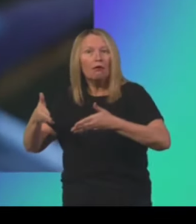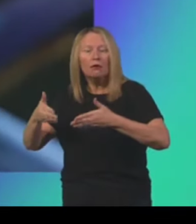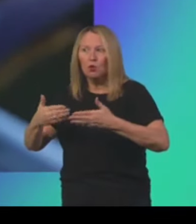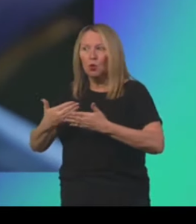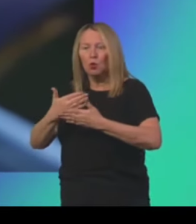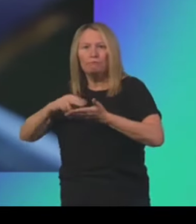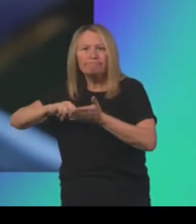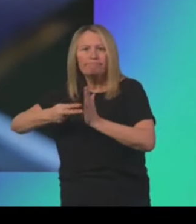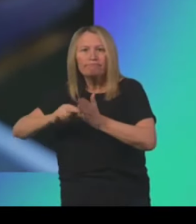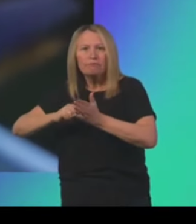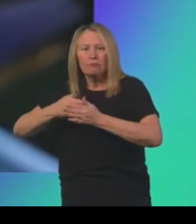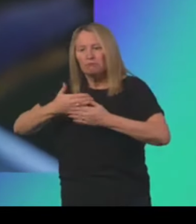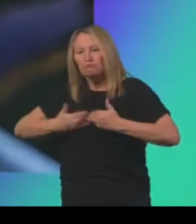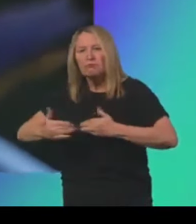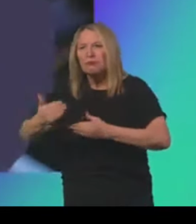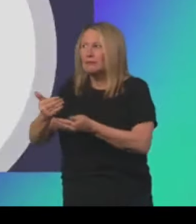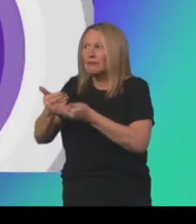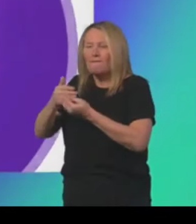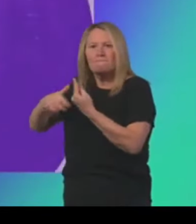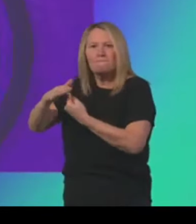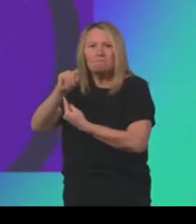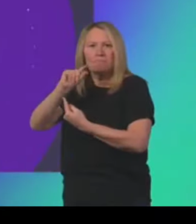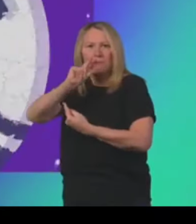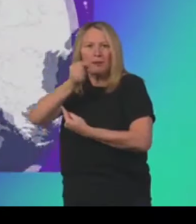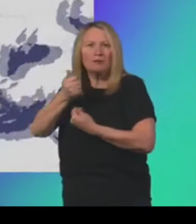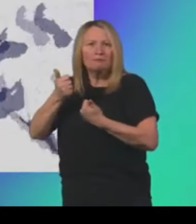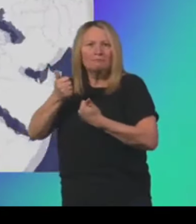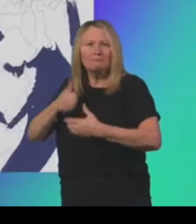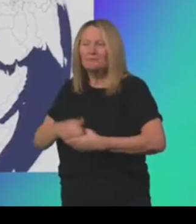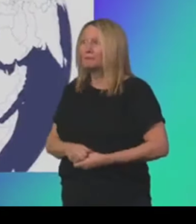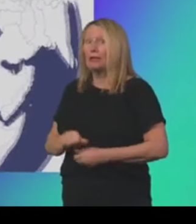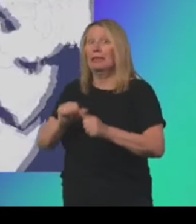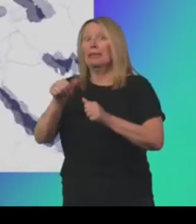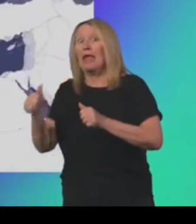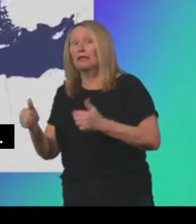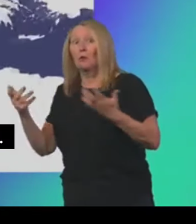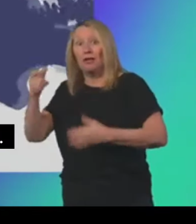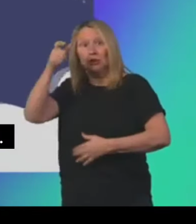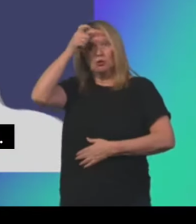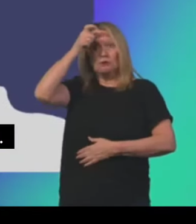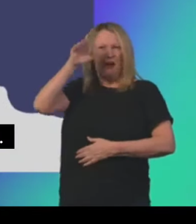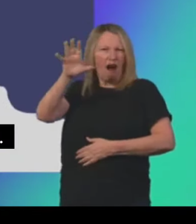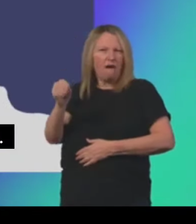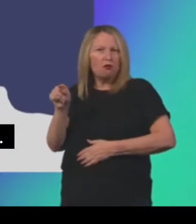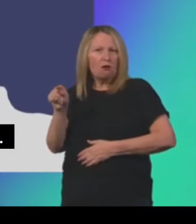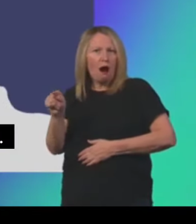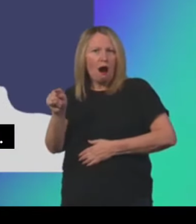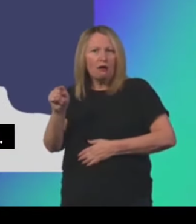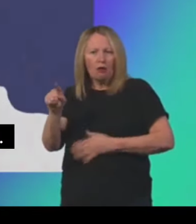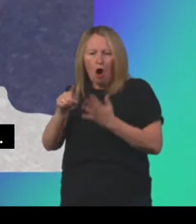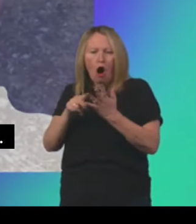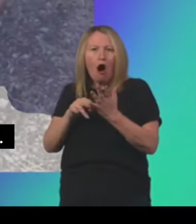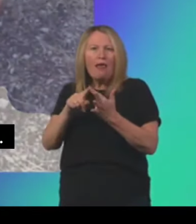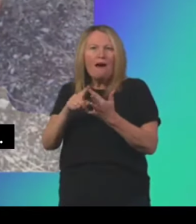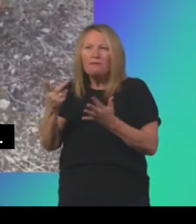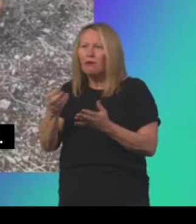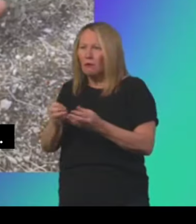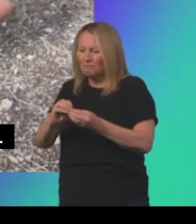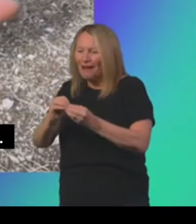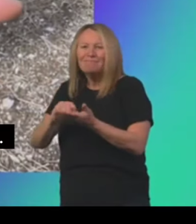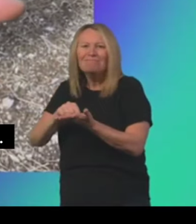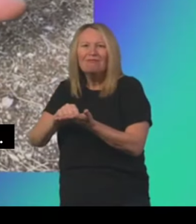to protect these endangered species. Next, we're off to Tunisia in Africa, where olive waste is being